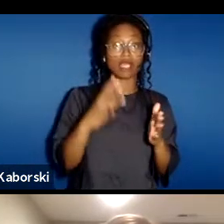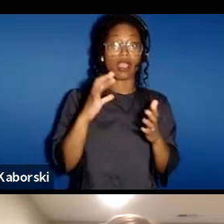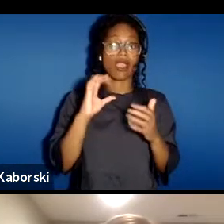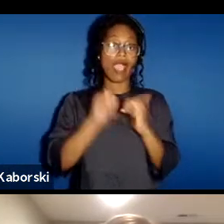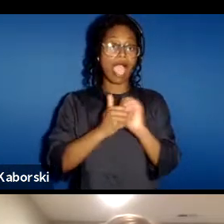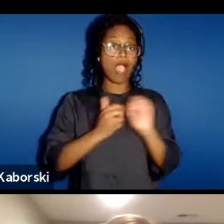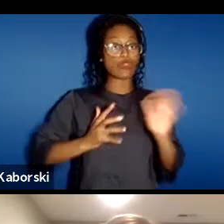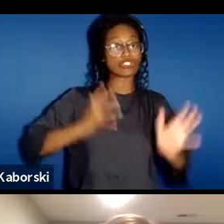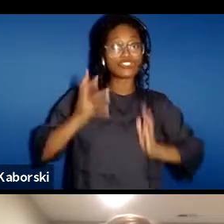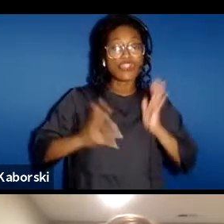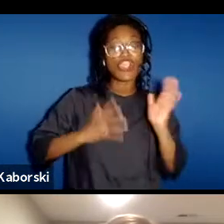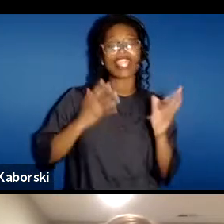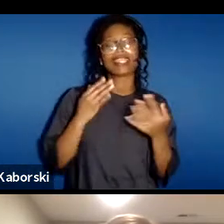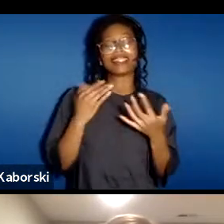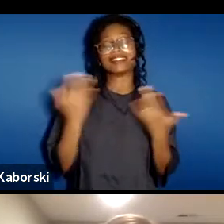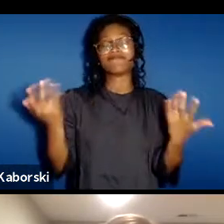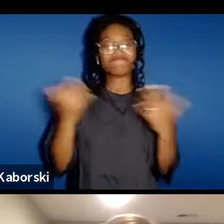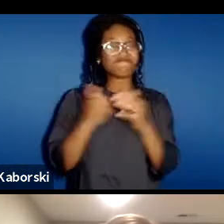it is, it's,